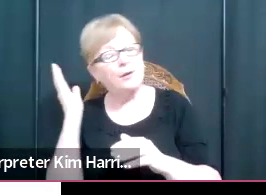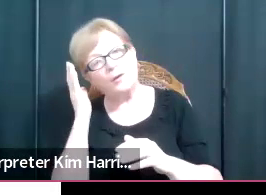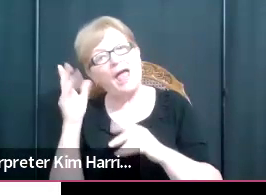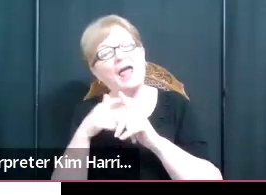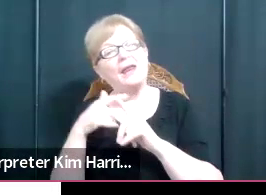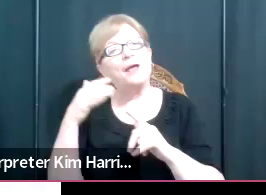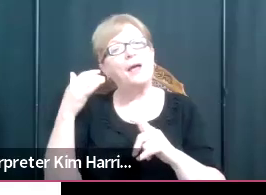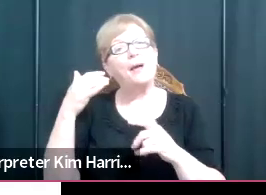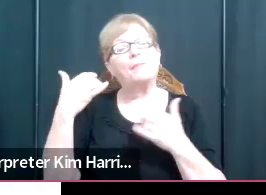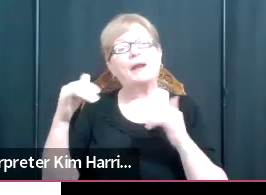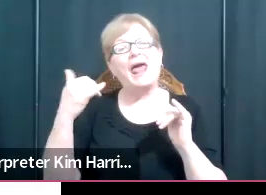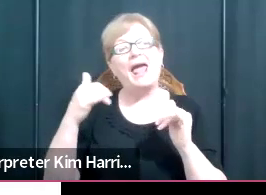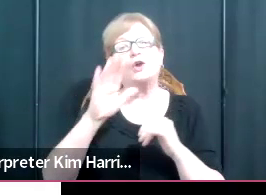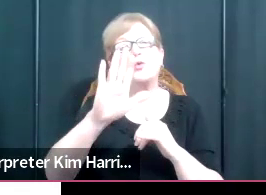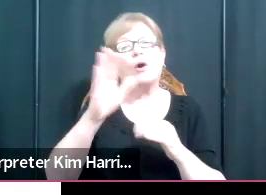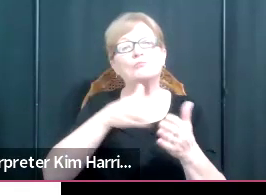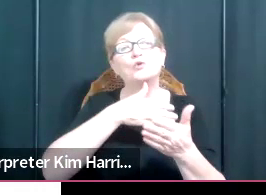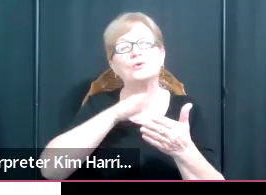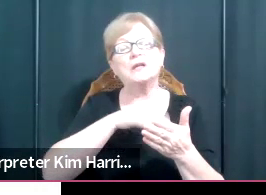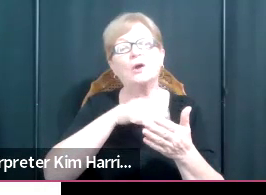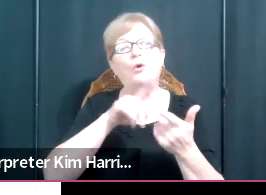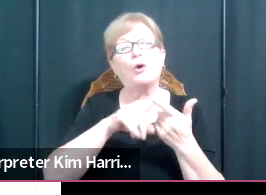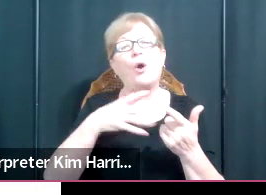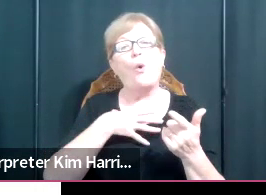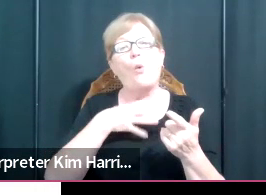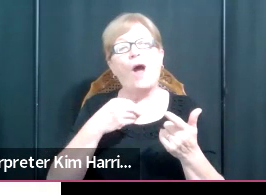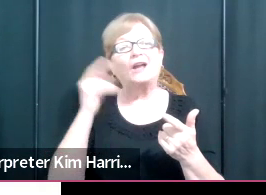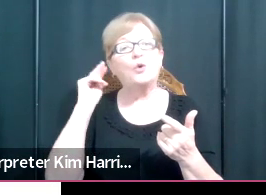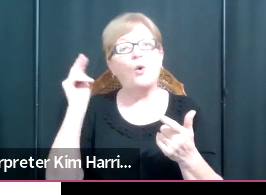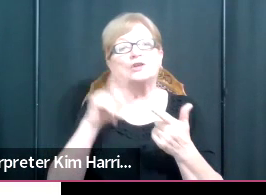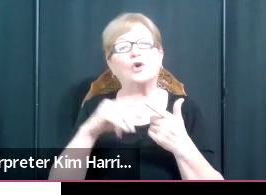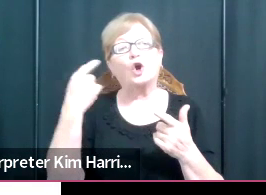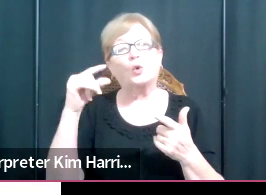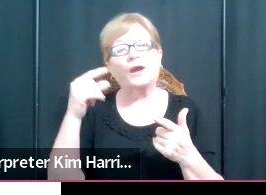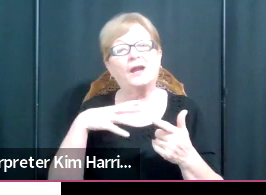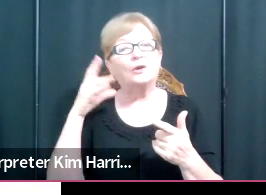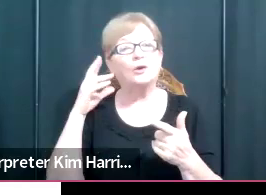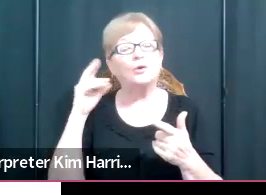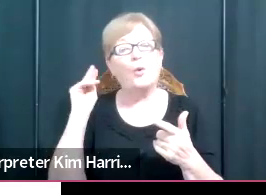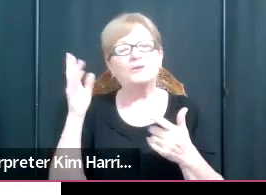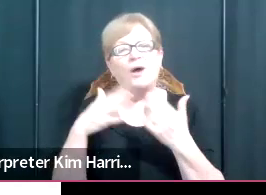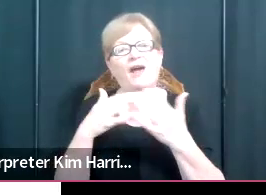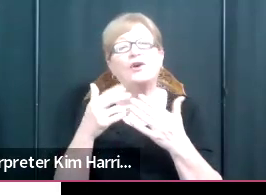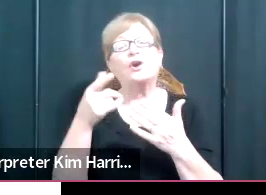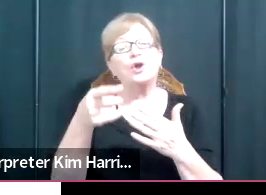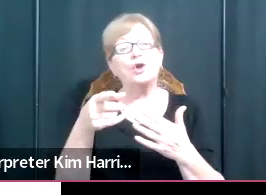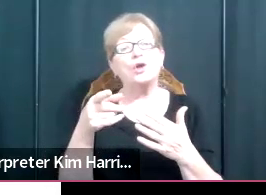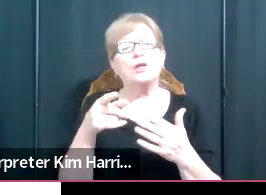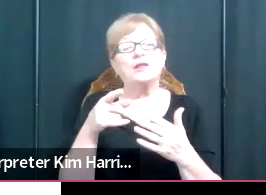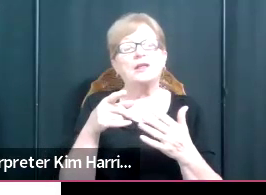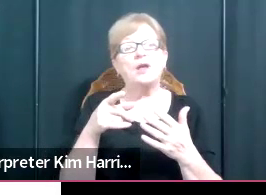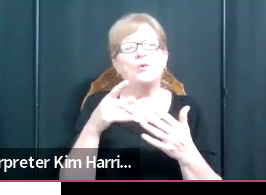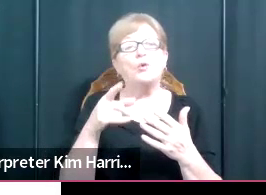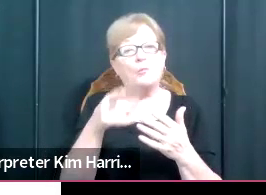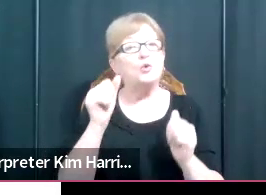play your podcast or your music or your white noise or your green noise. And the idea is that you will be able